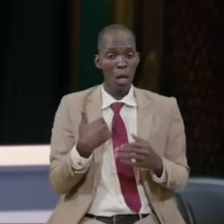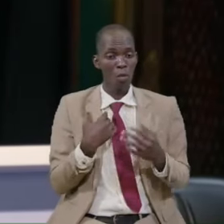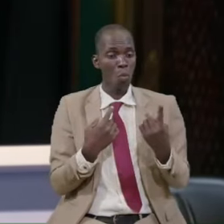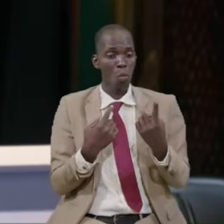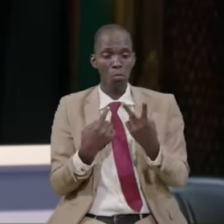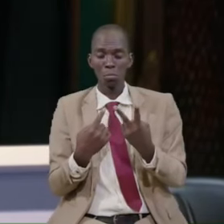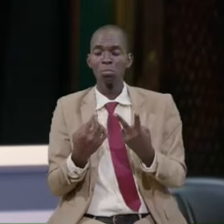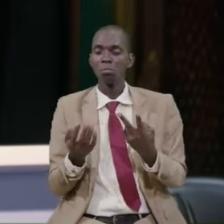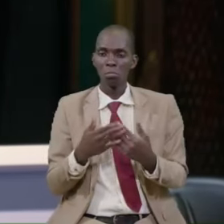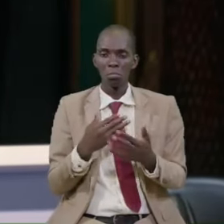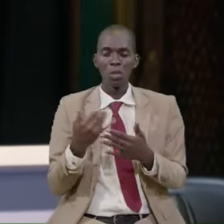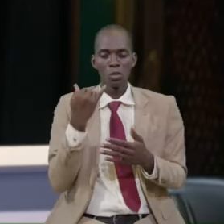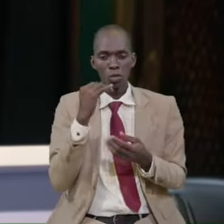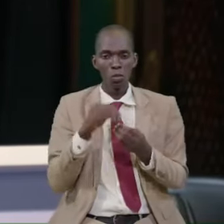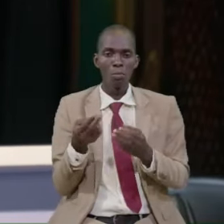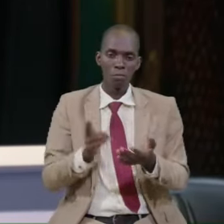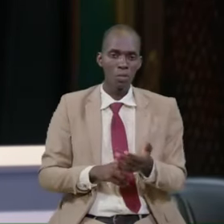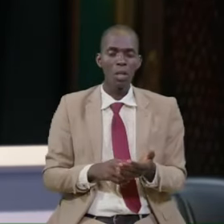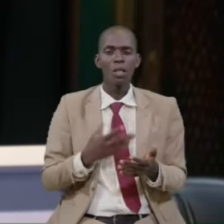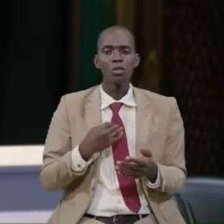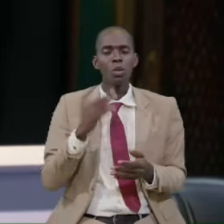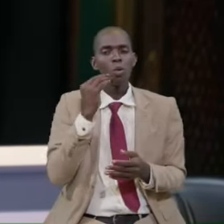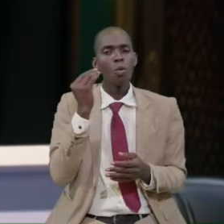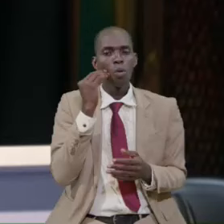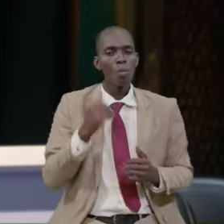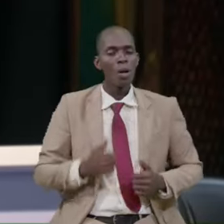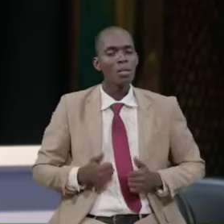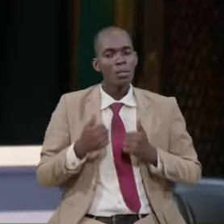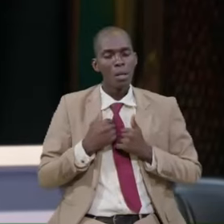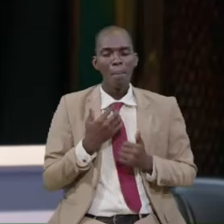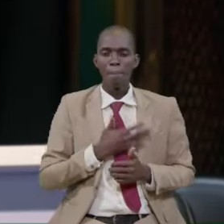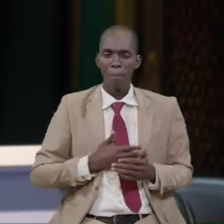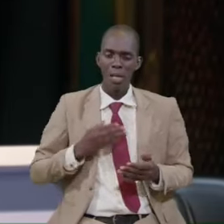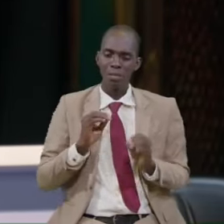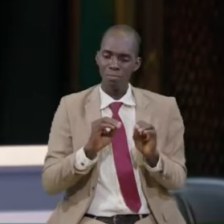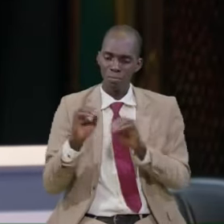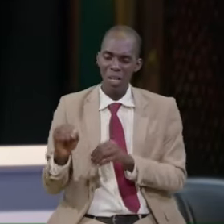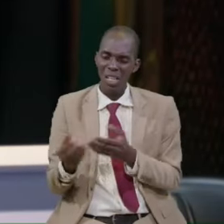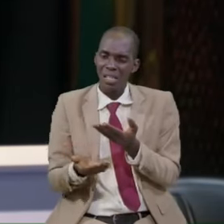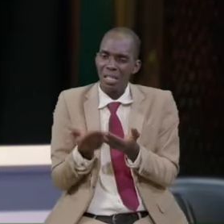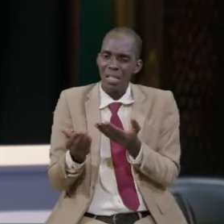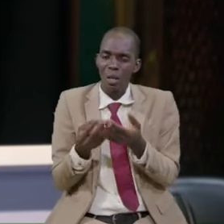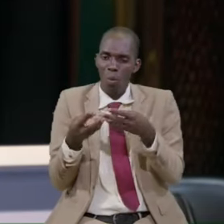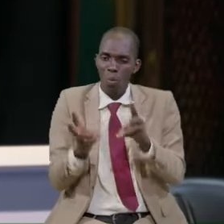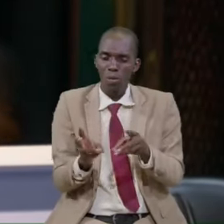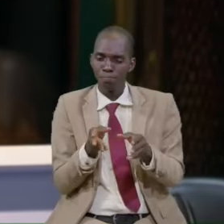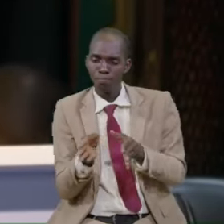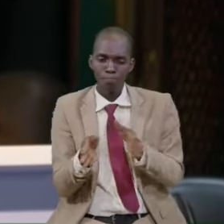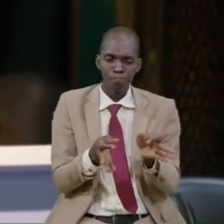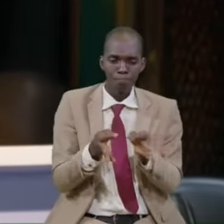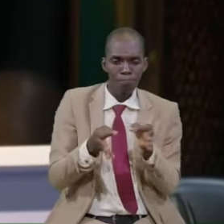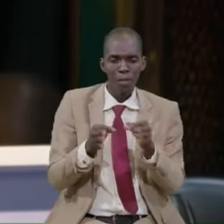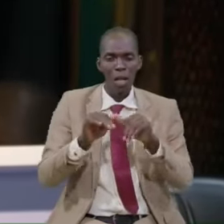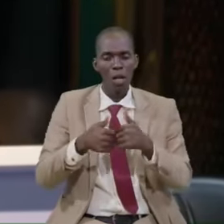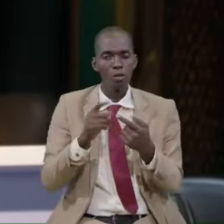we can get you. If you have a nickname, what people call you, please give to us. If there's any